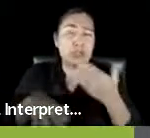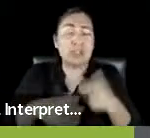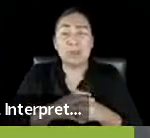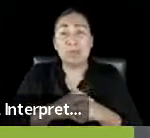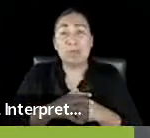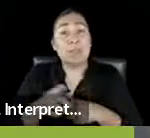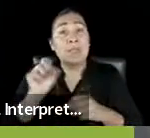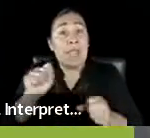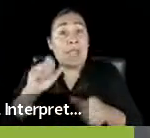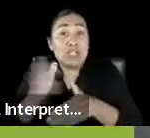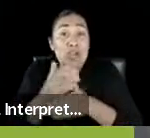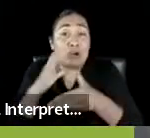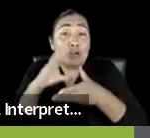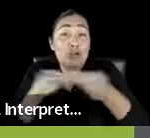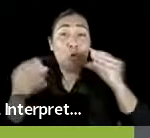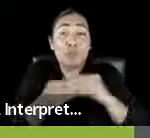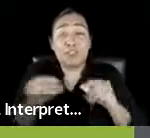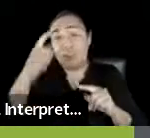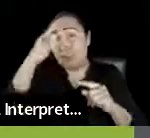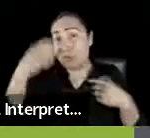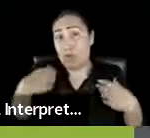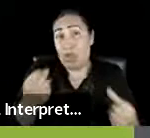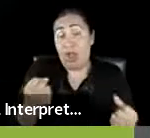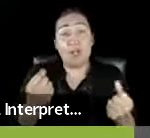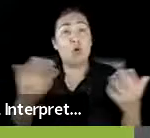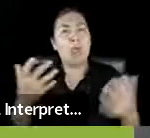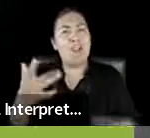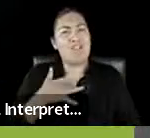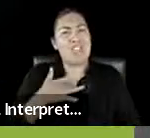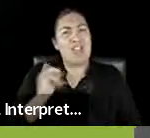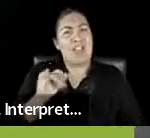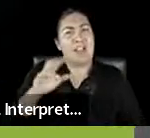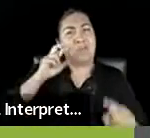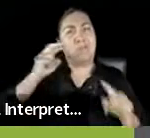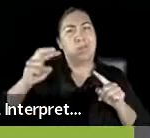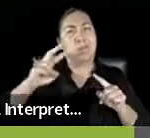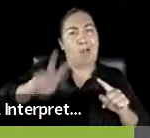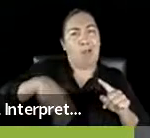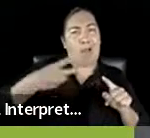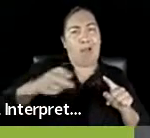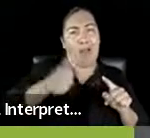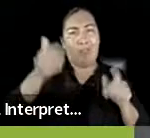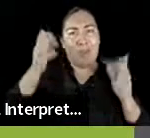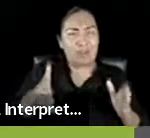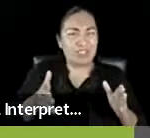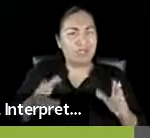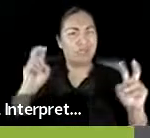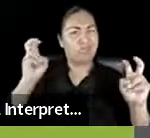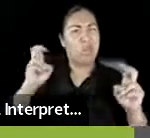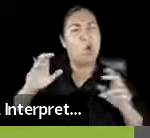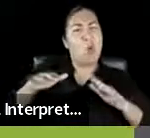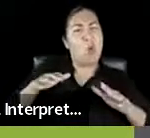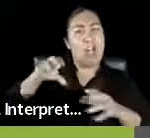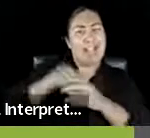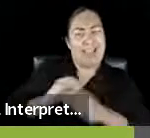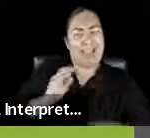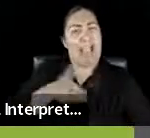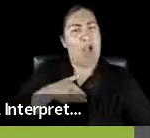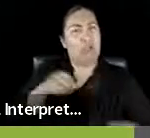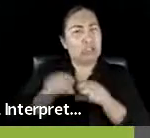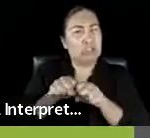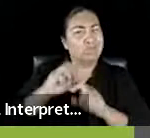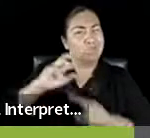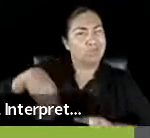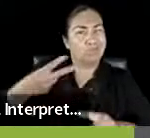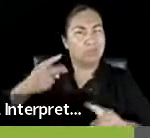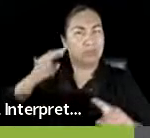health, showing what it's like to walk in the shoes of someone else. On screen, you see all the statewide winning finalists in the mental health portion of the